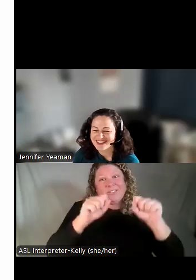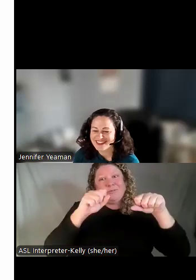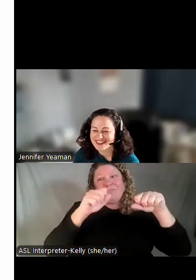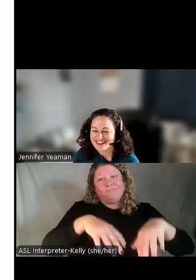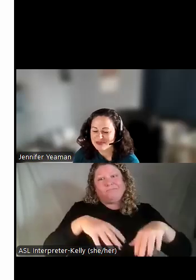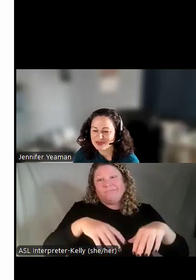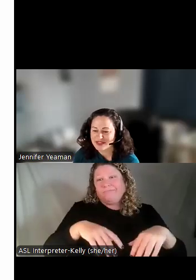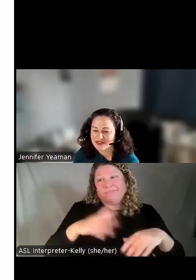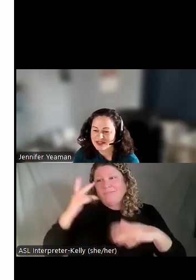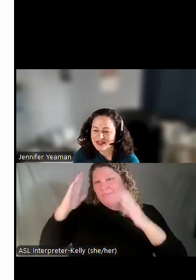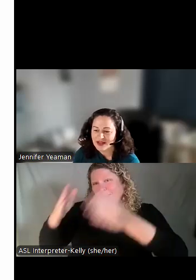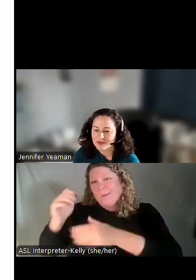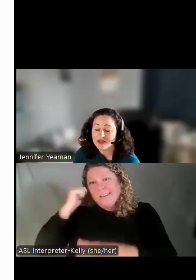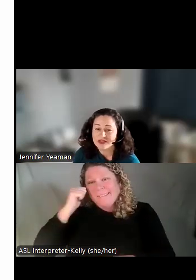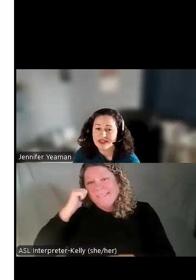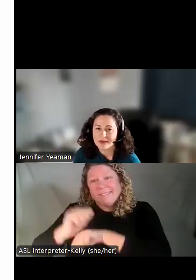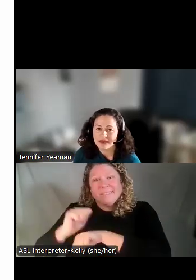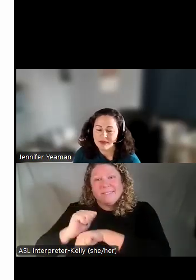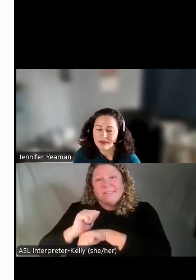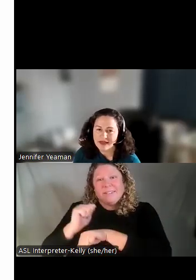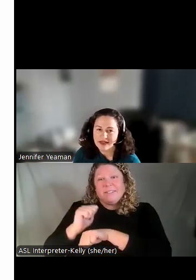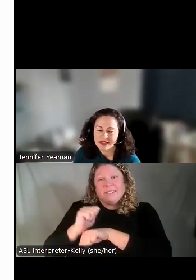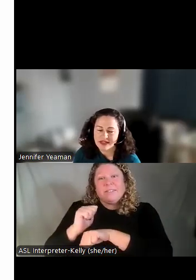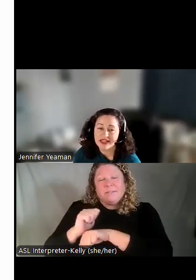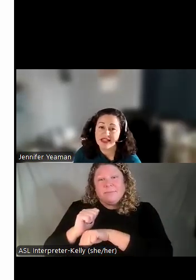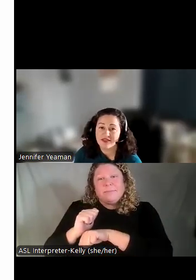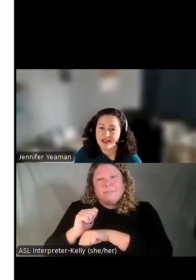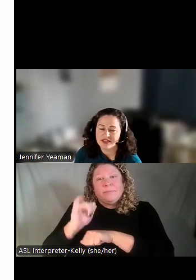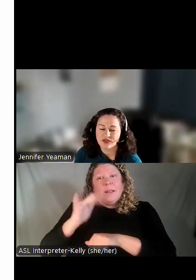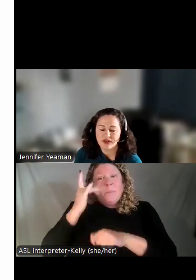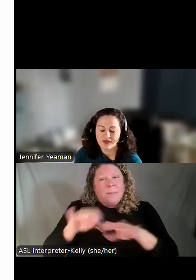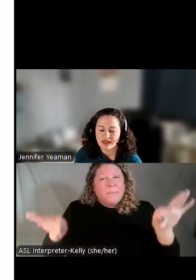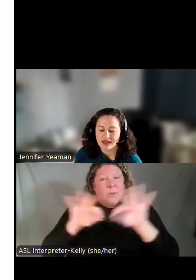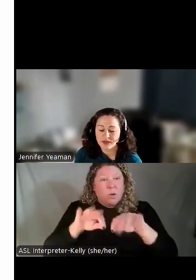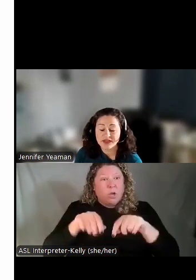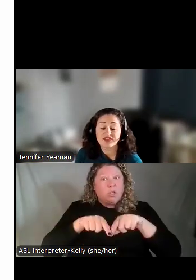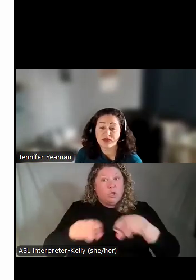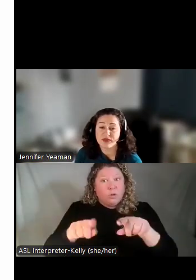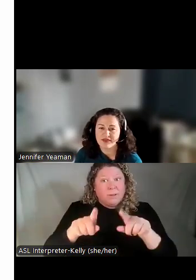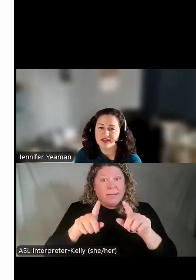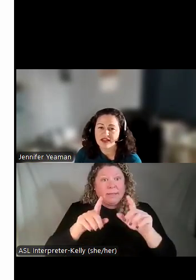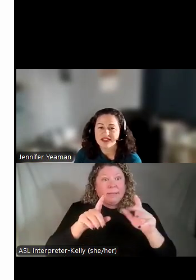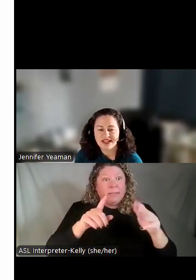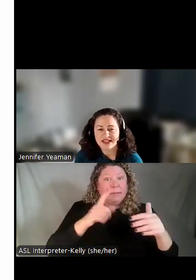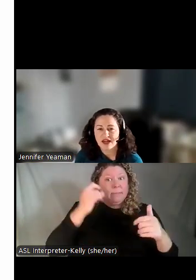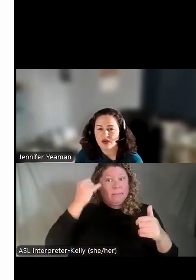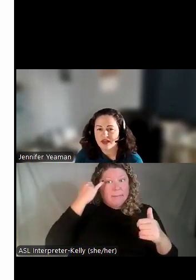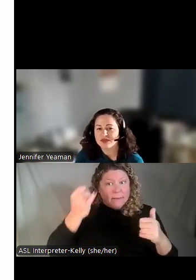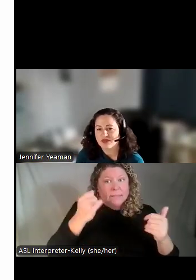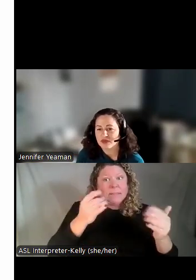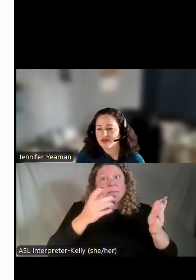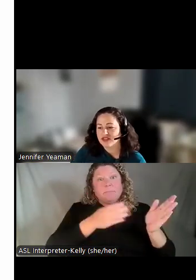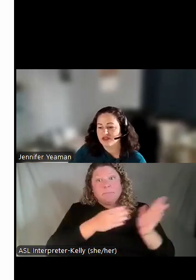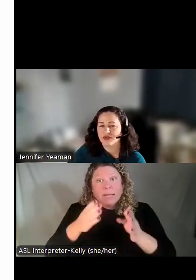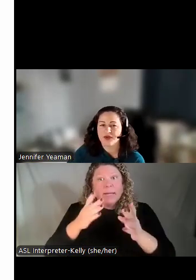So it's a really good example of using that pilot in the event of the process improvement event to test out your